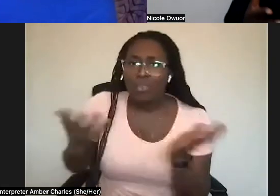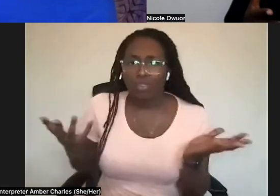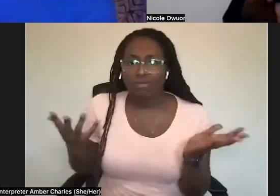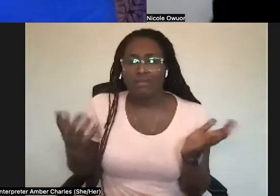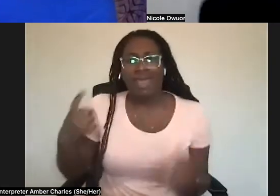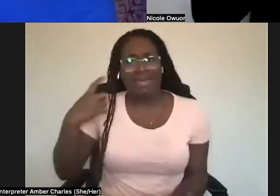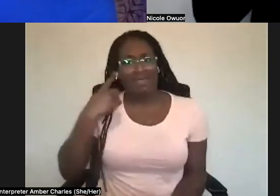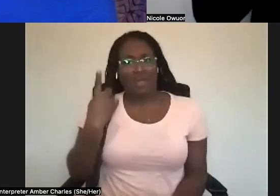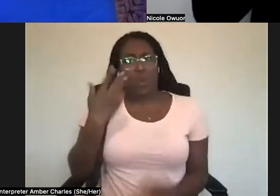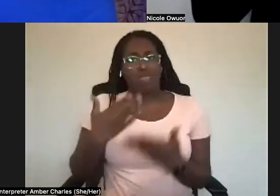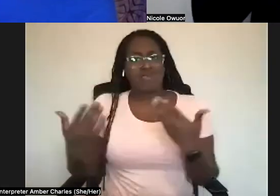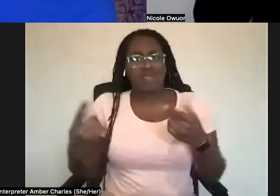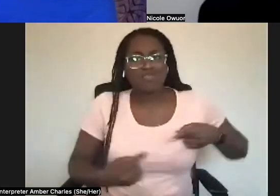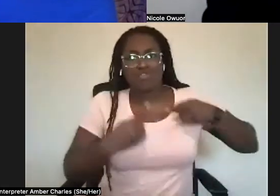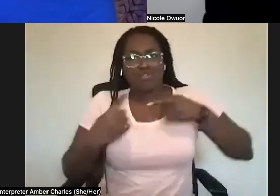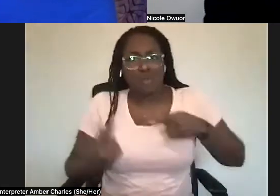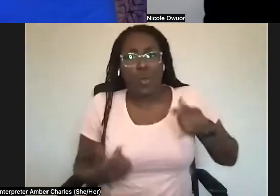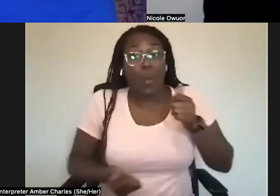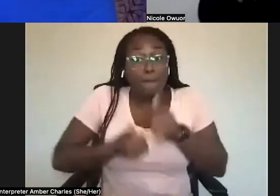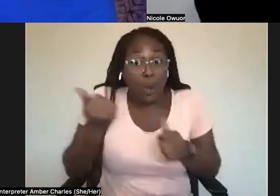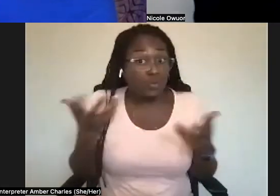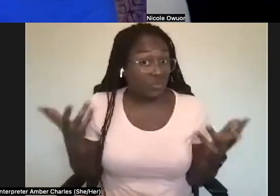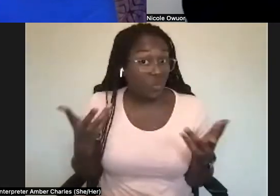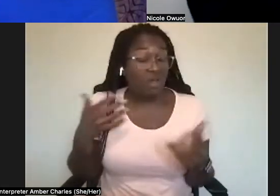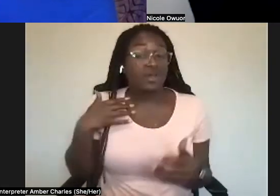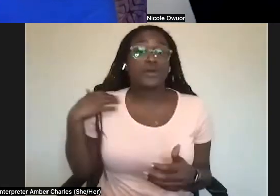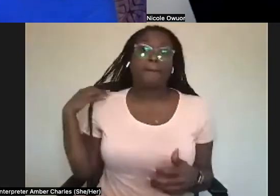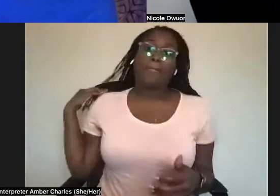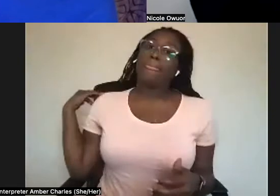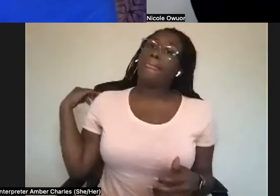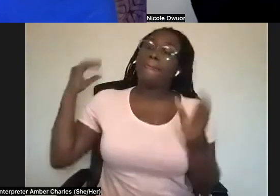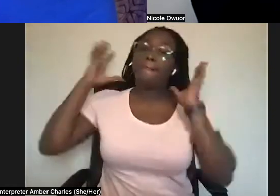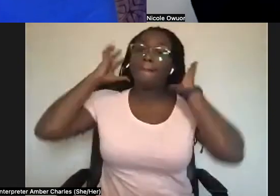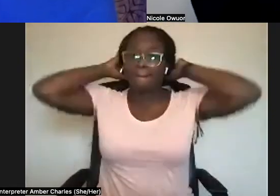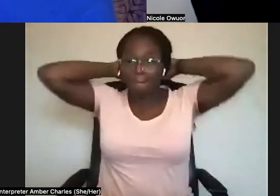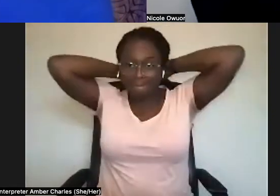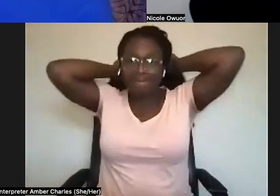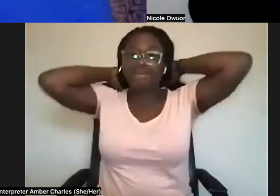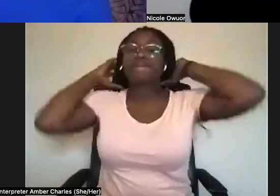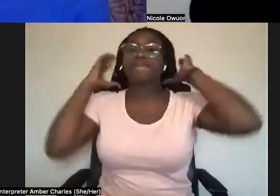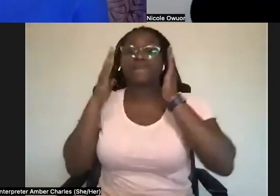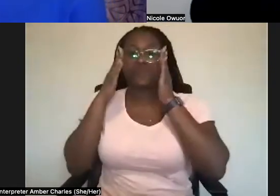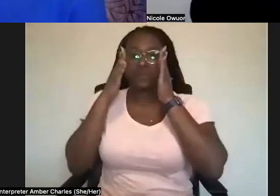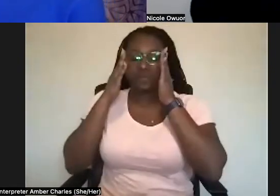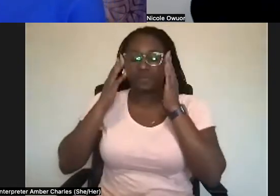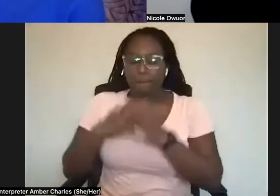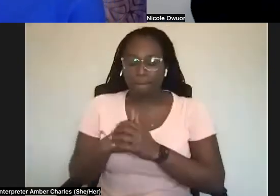that I struggled the most with is this socialization that we have to